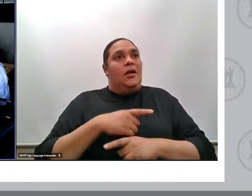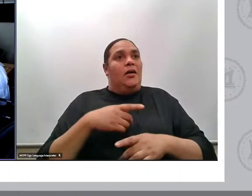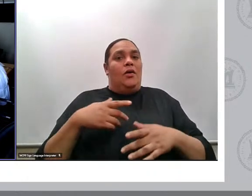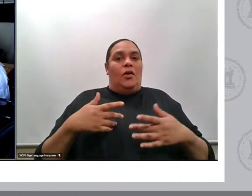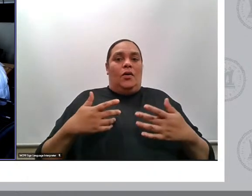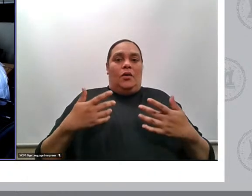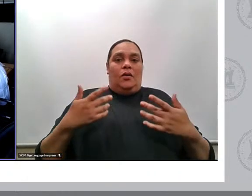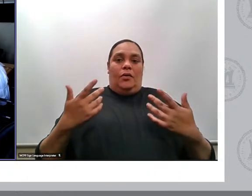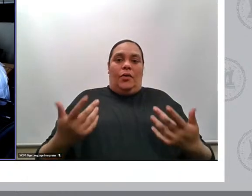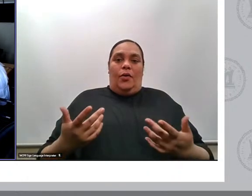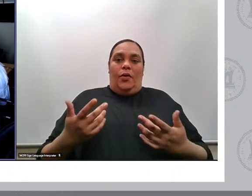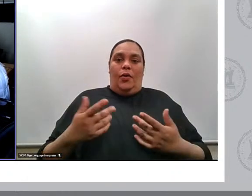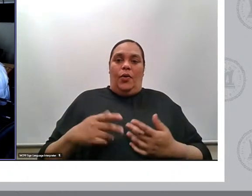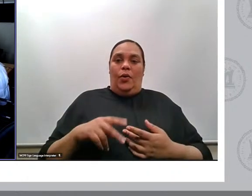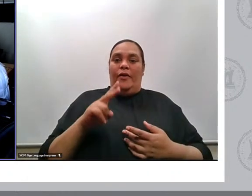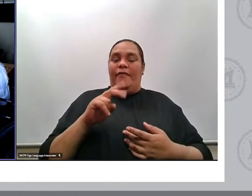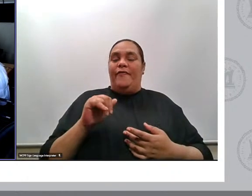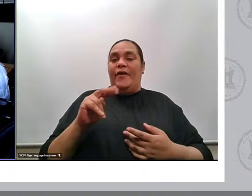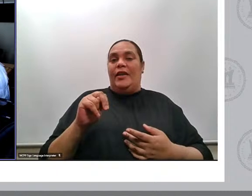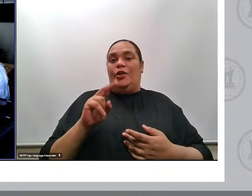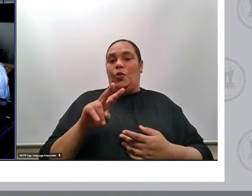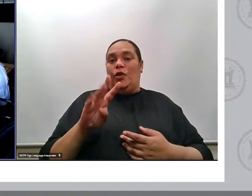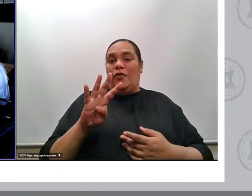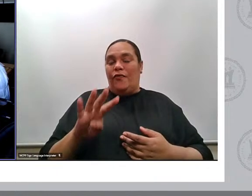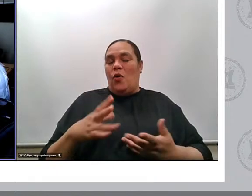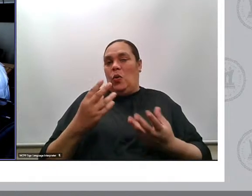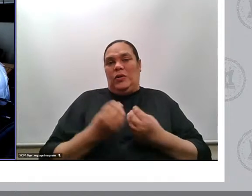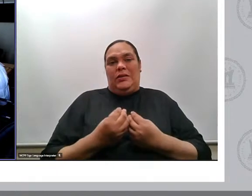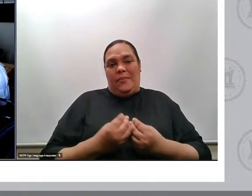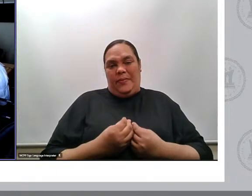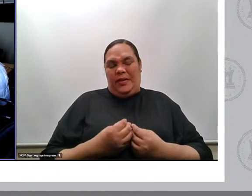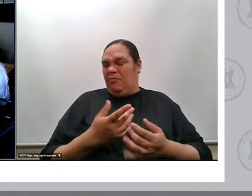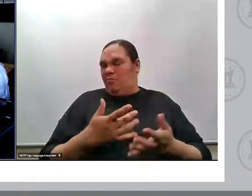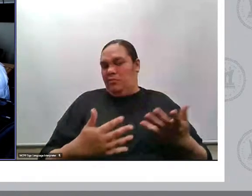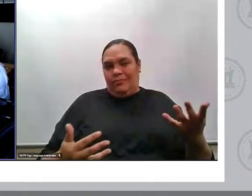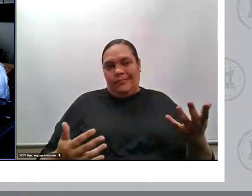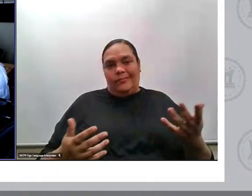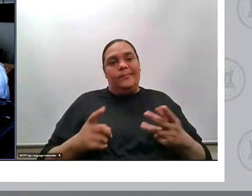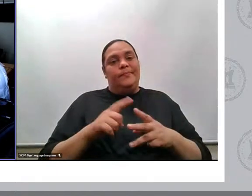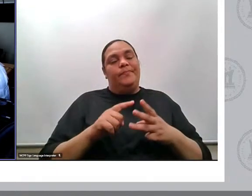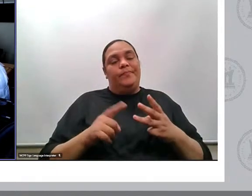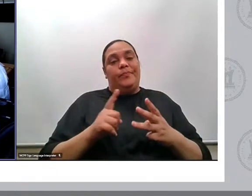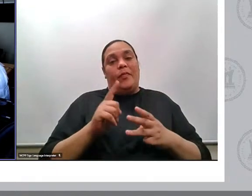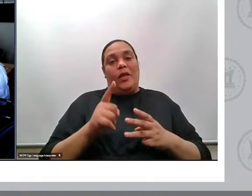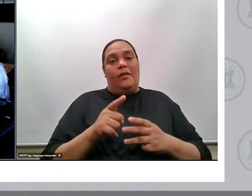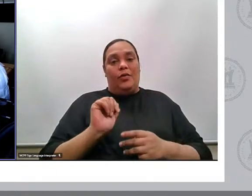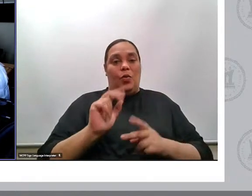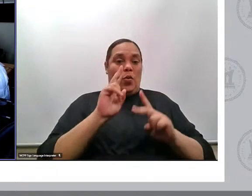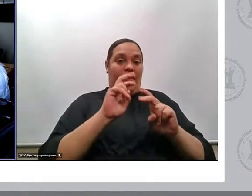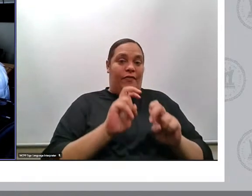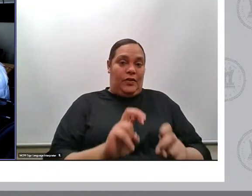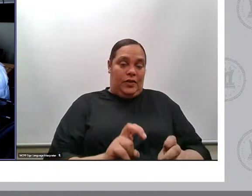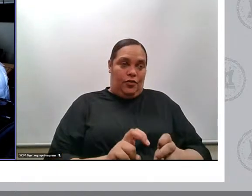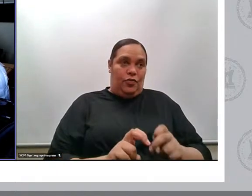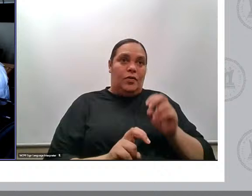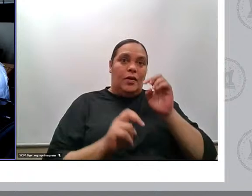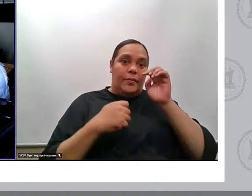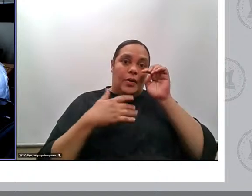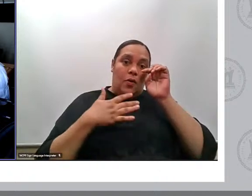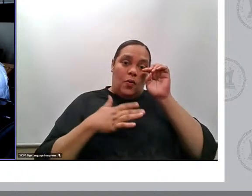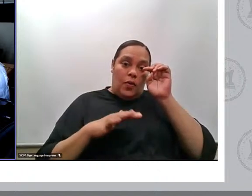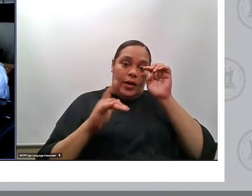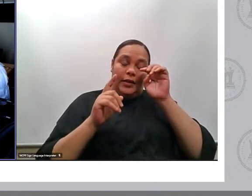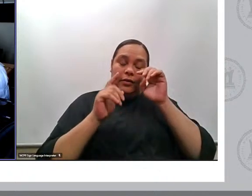or Fin24, etc. Then with regards to the probity investigations, I would like a